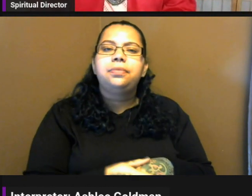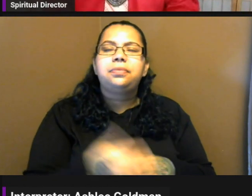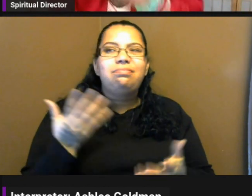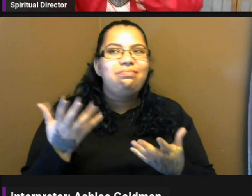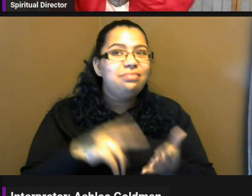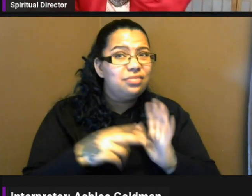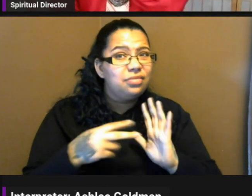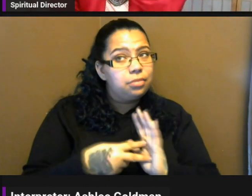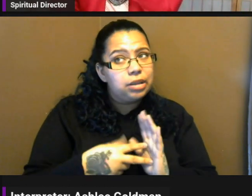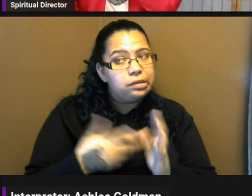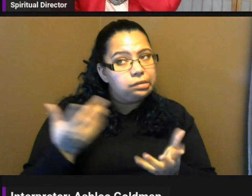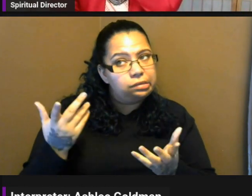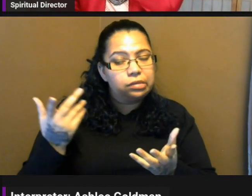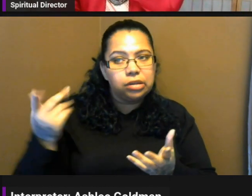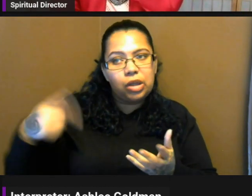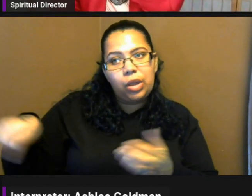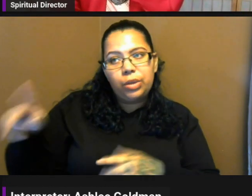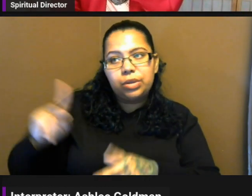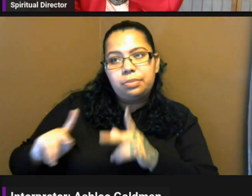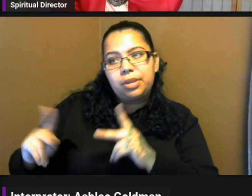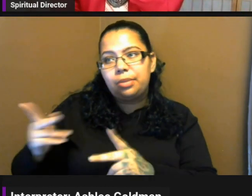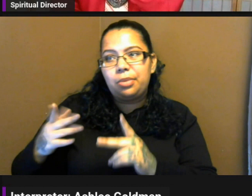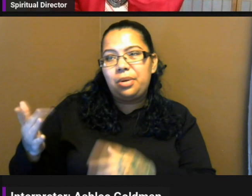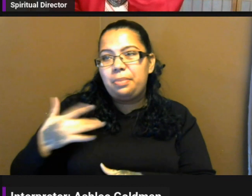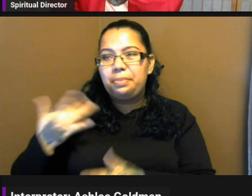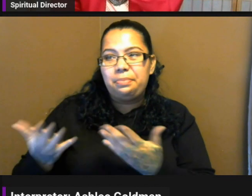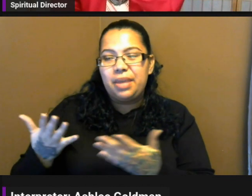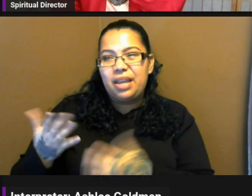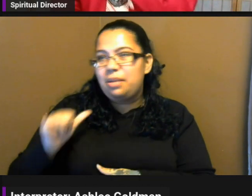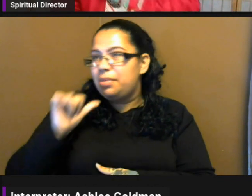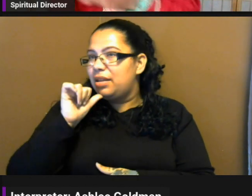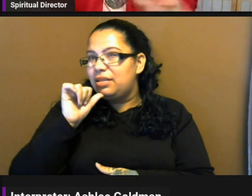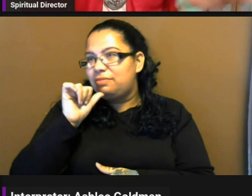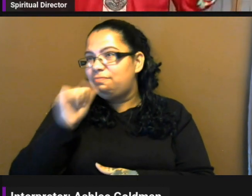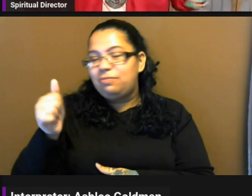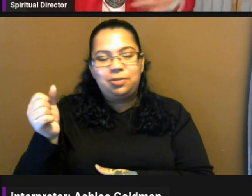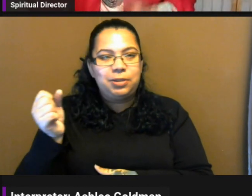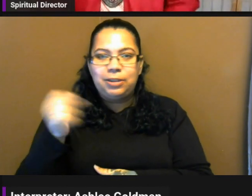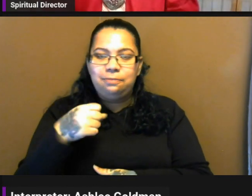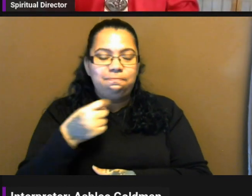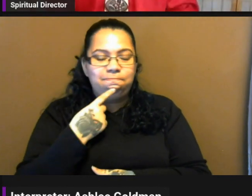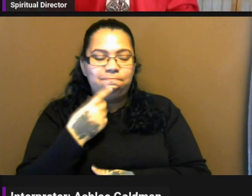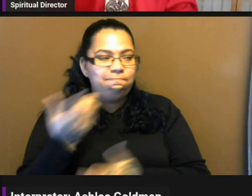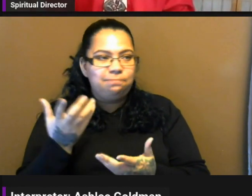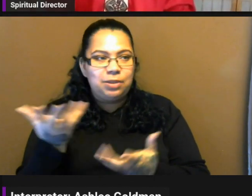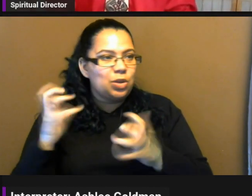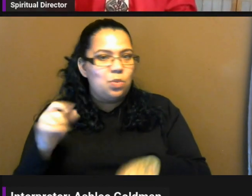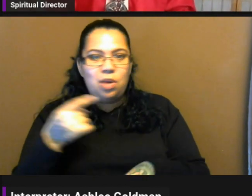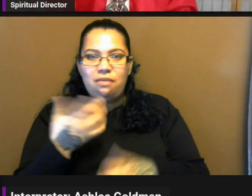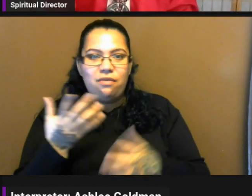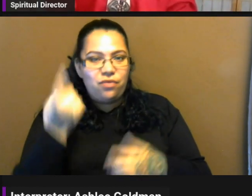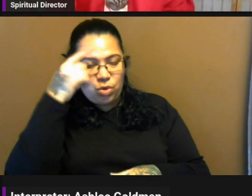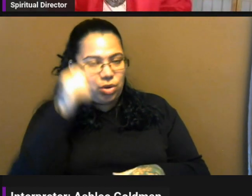there very easily? There may be their contention, their disapproval. Yeah, that very well could show up because